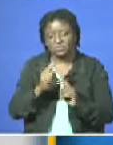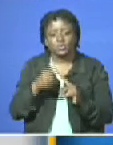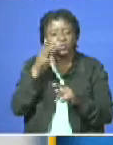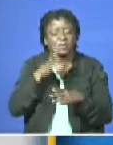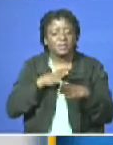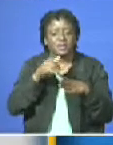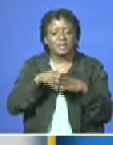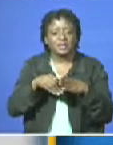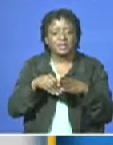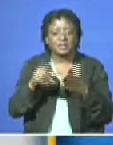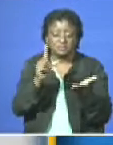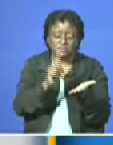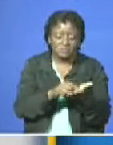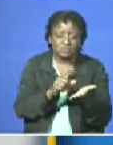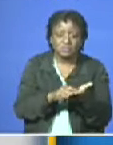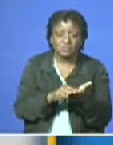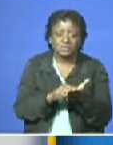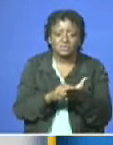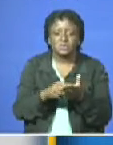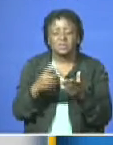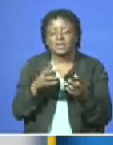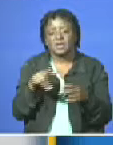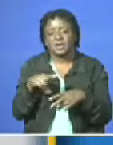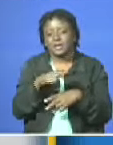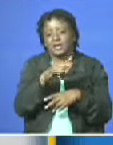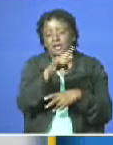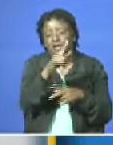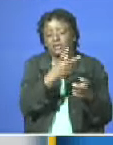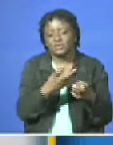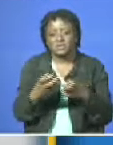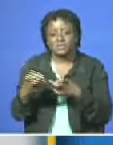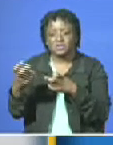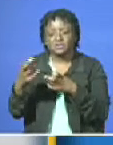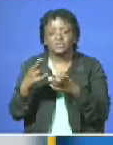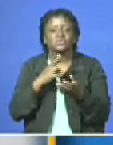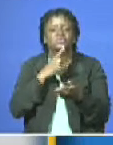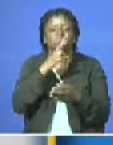as broadcasting, air transportation, real estate, and medicine.